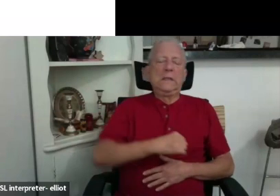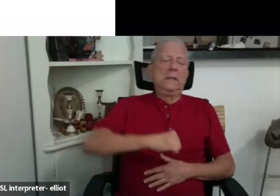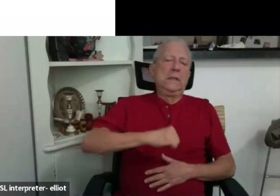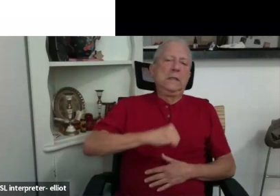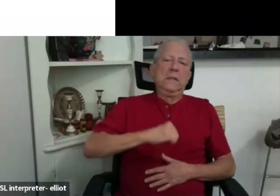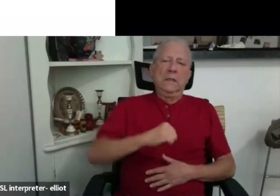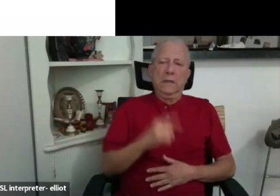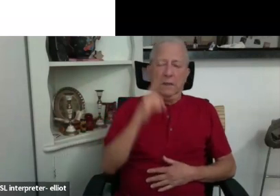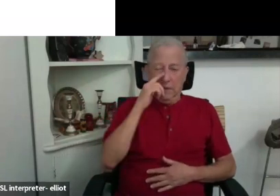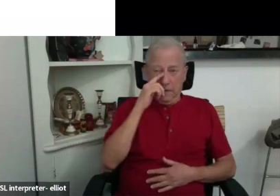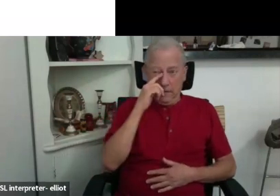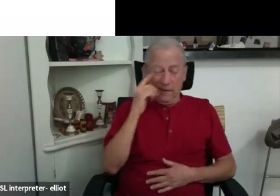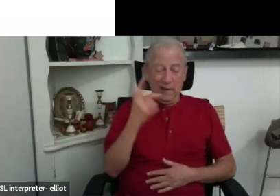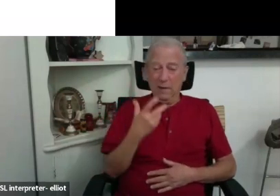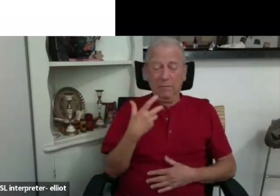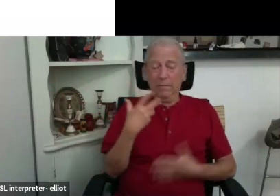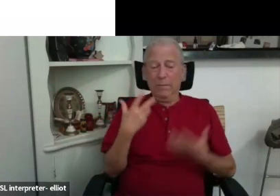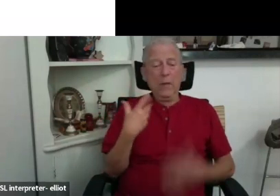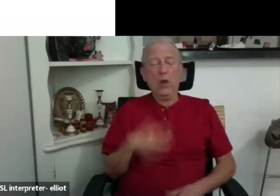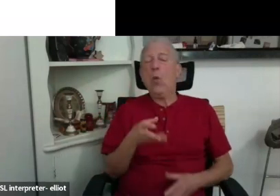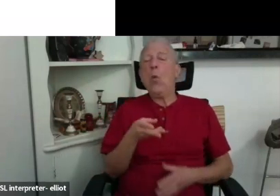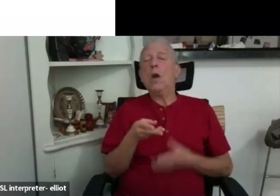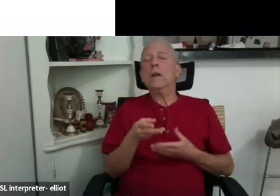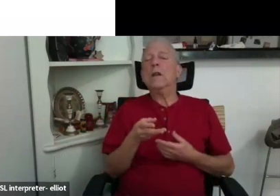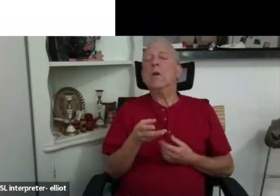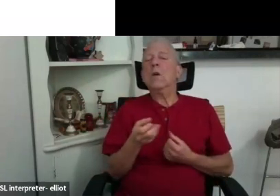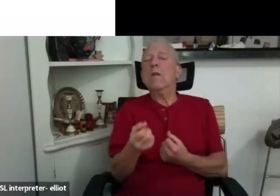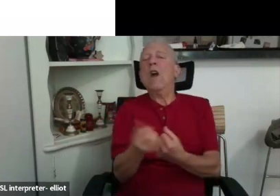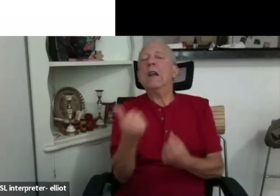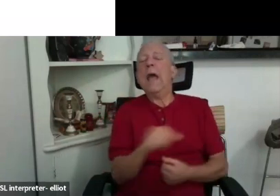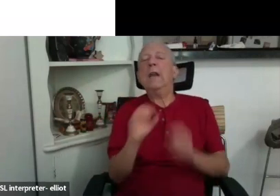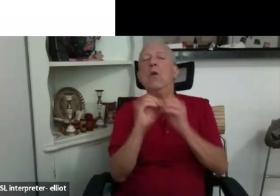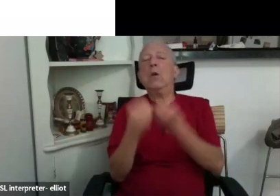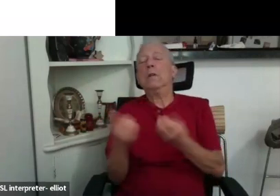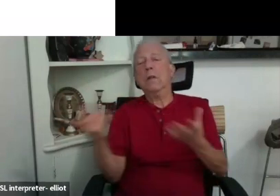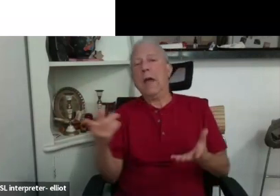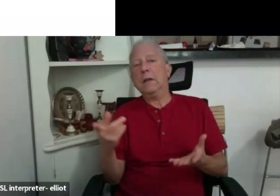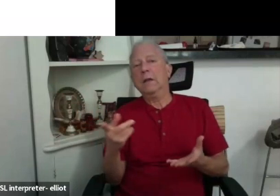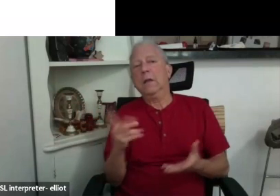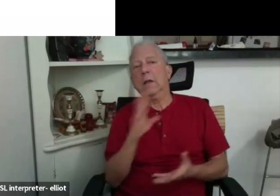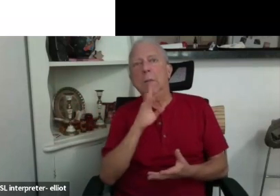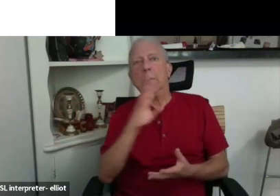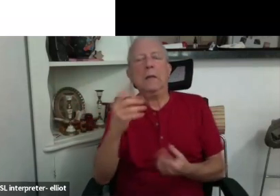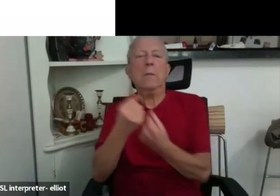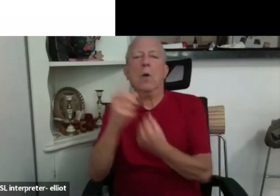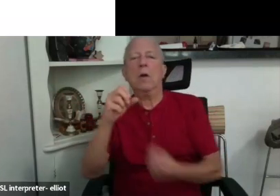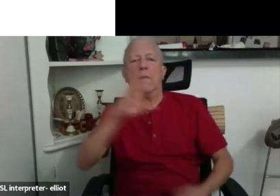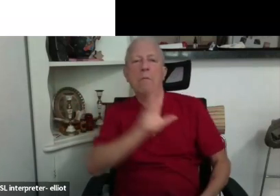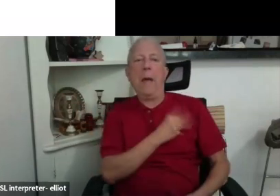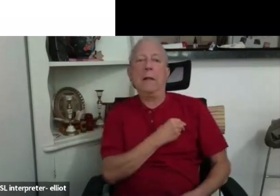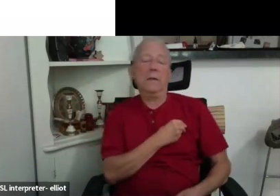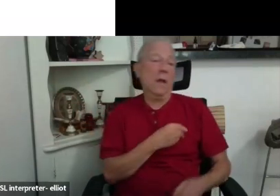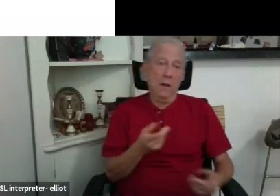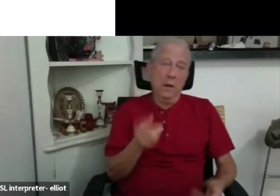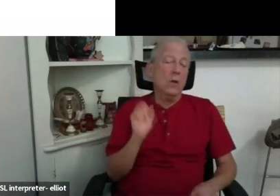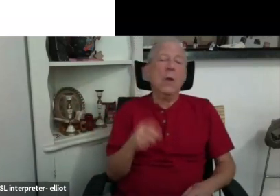reluctant to fund any organization who speaks out on Palestine. for example. And you can see then